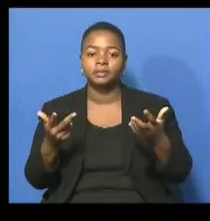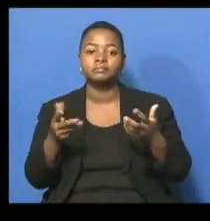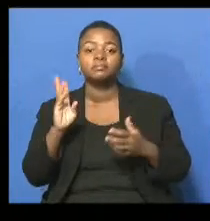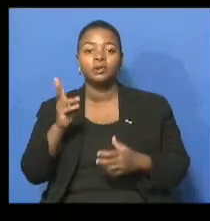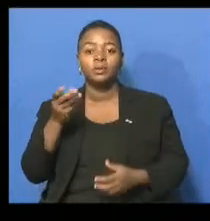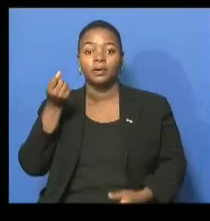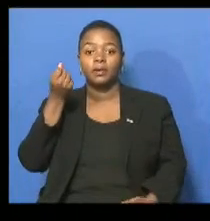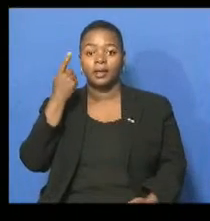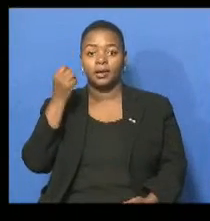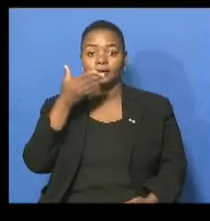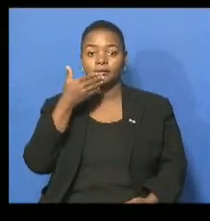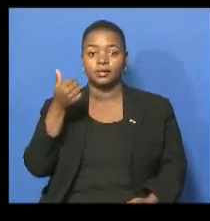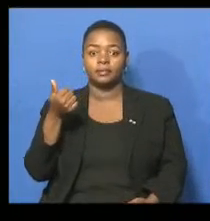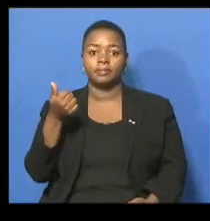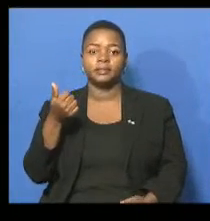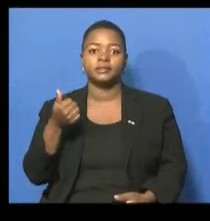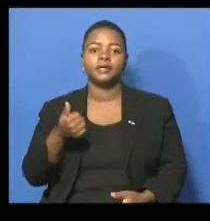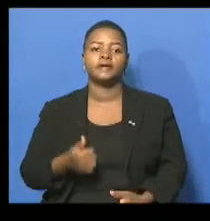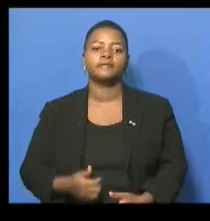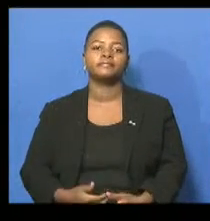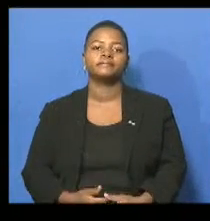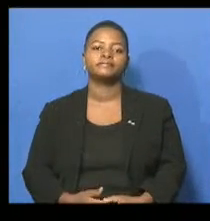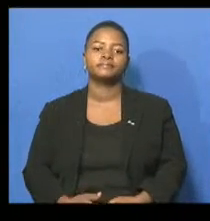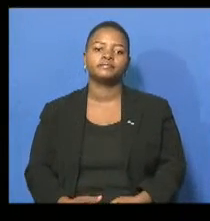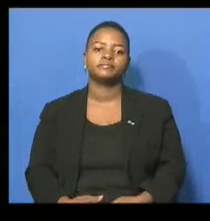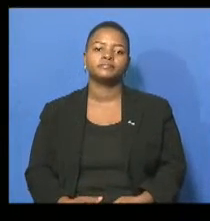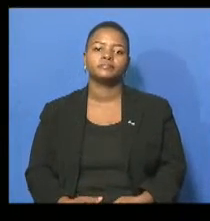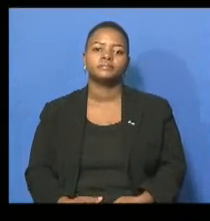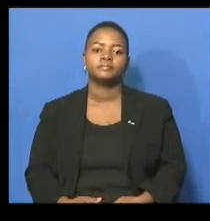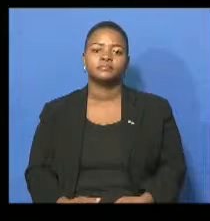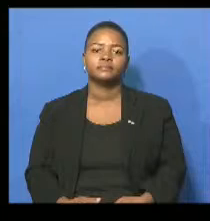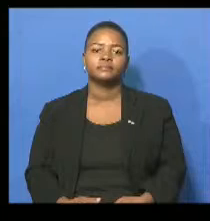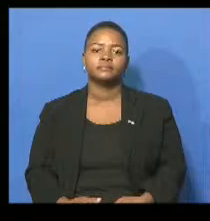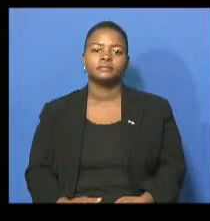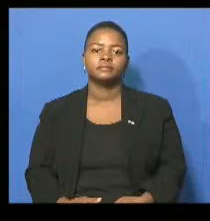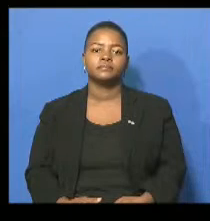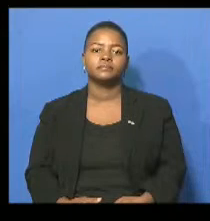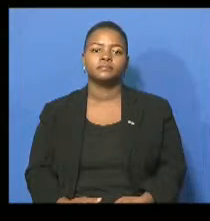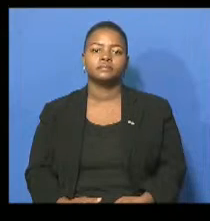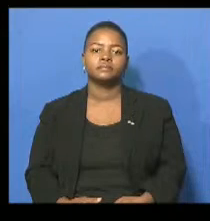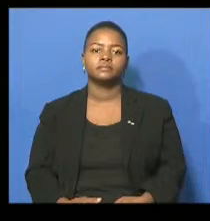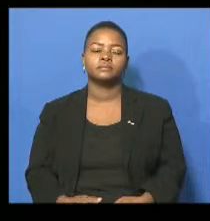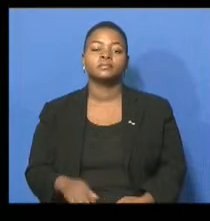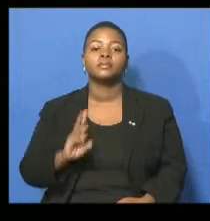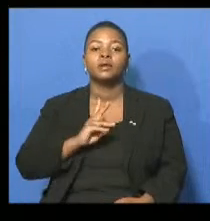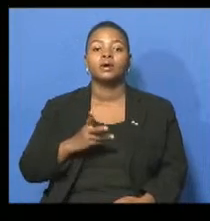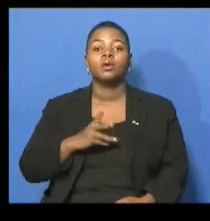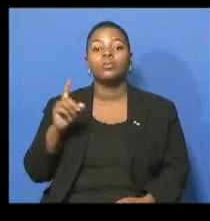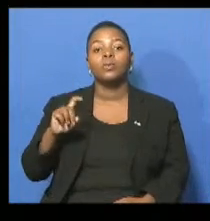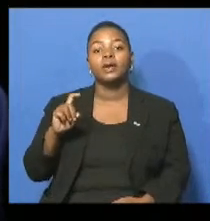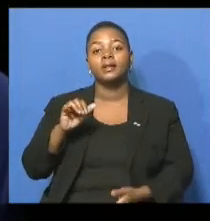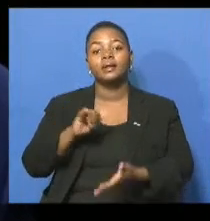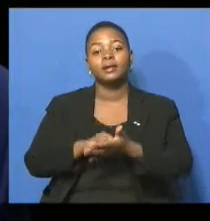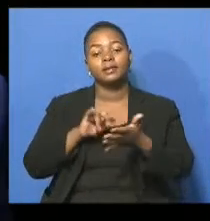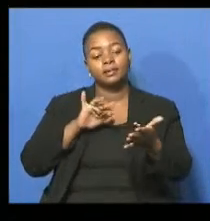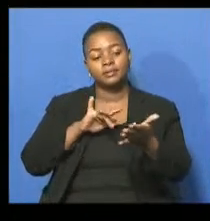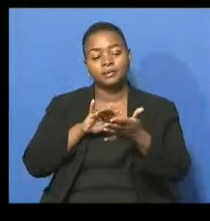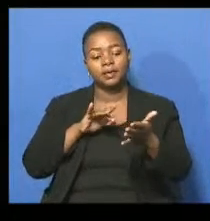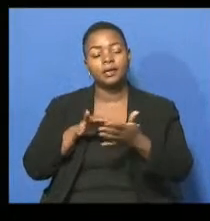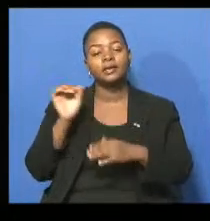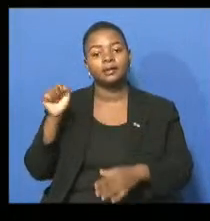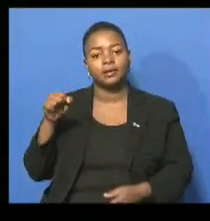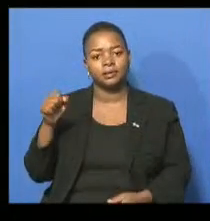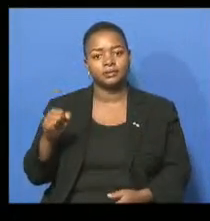what extent they come together in our context. And we need such studies.